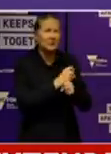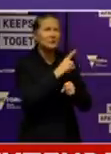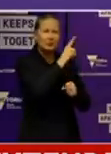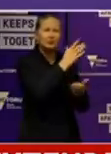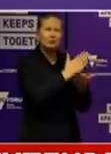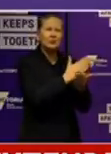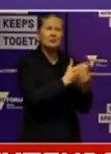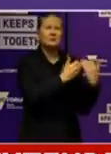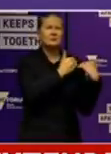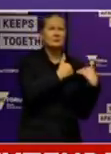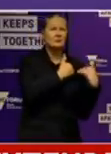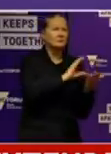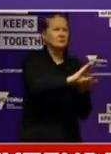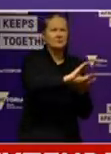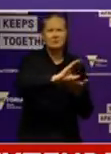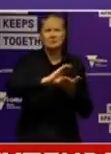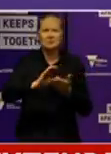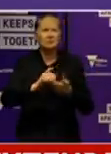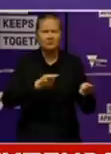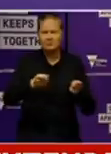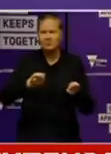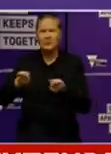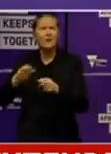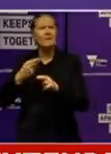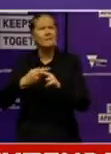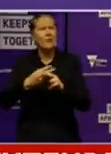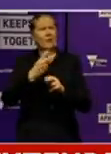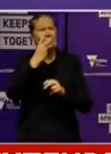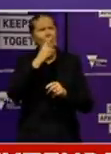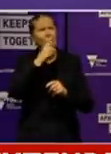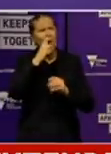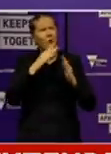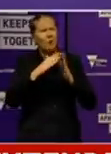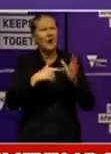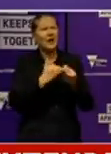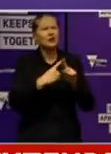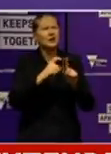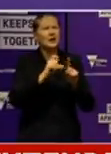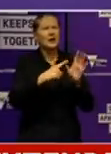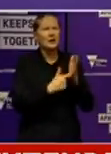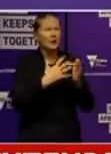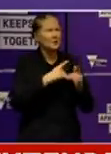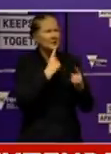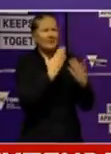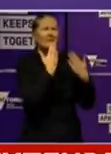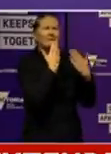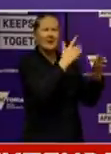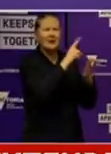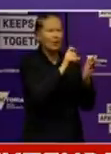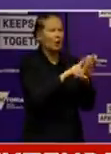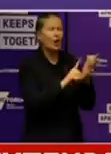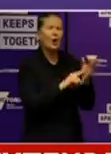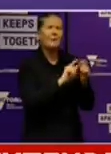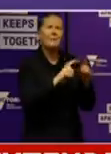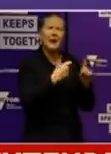the aged care system. And I want to take this opportunity to thank Senator Colbeck,